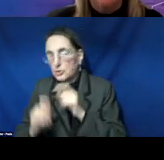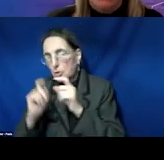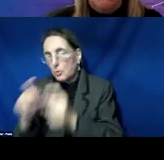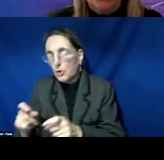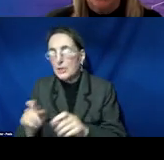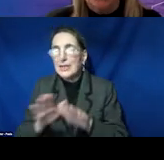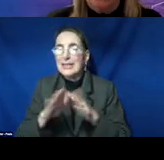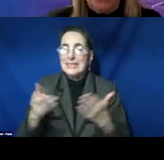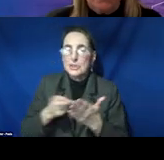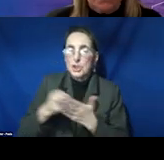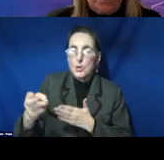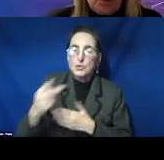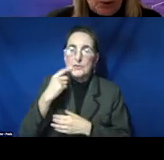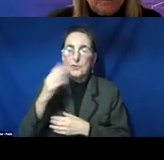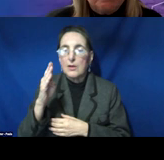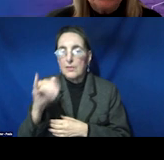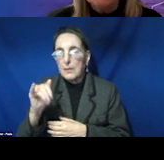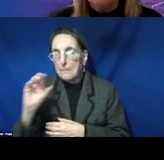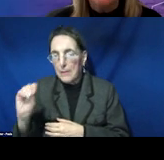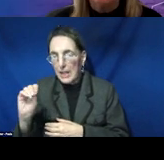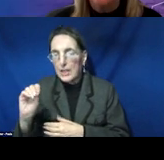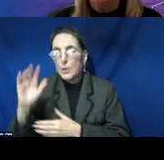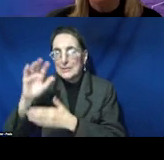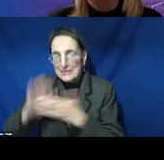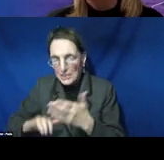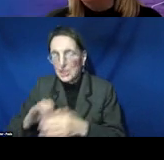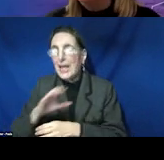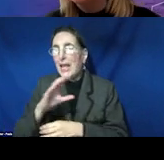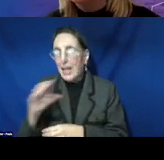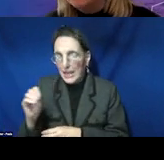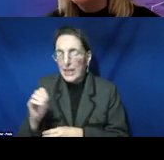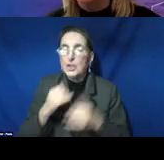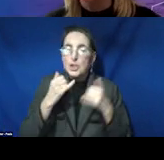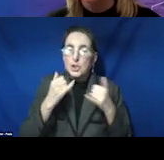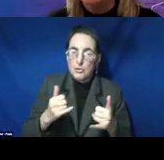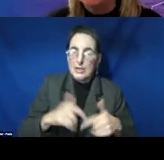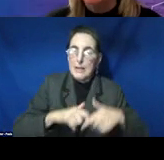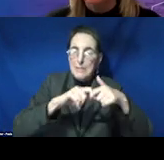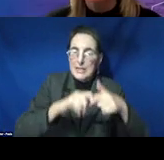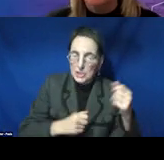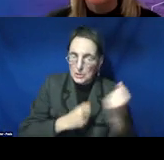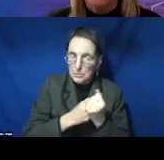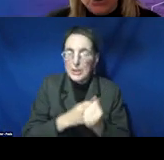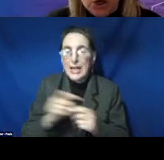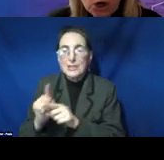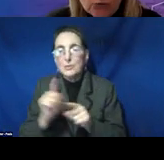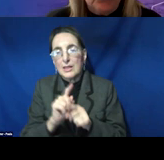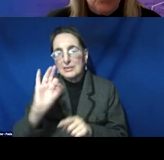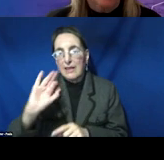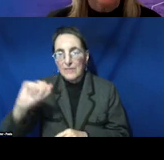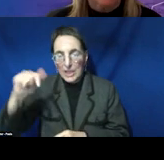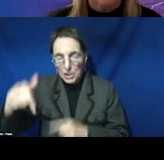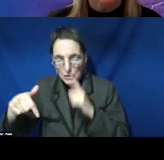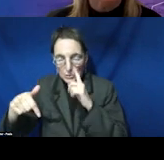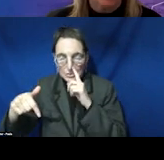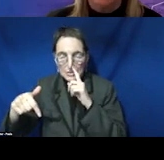sketch and current and pending support, as well as a set of questions, frequently asked questions